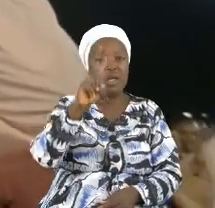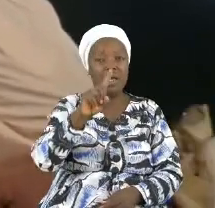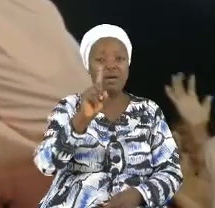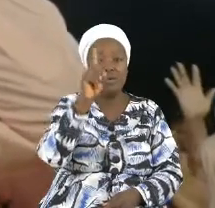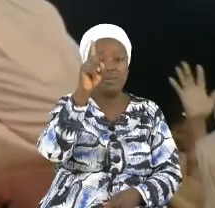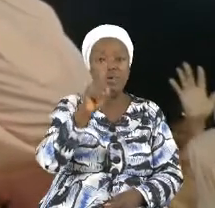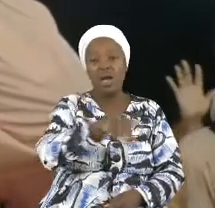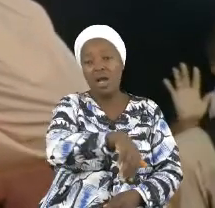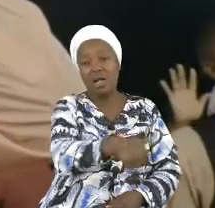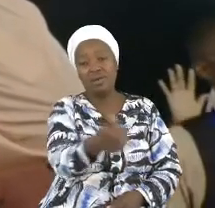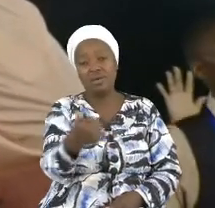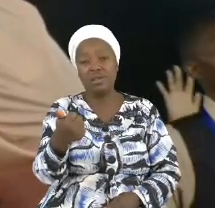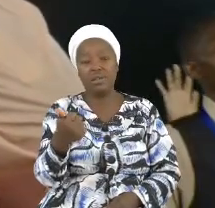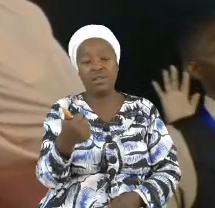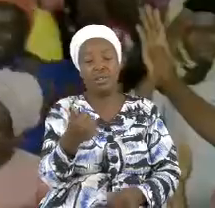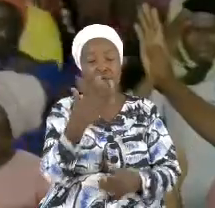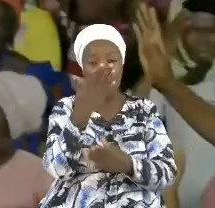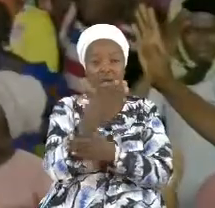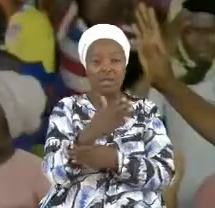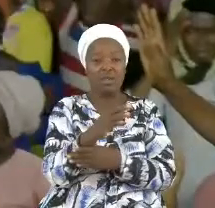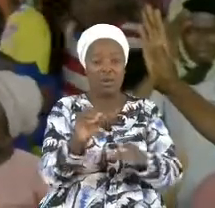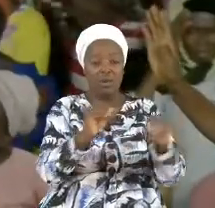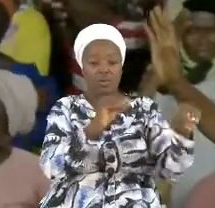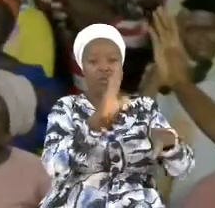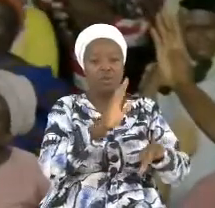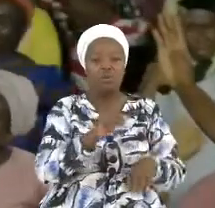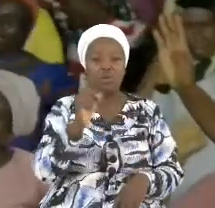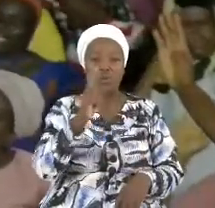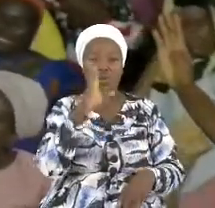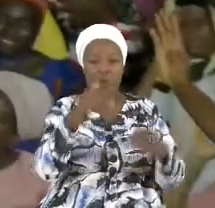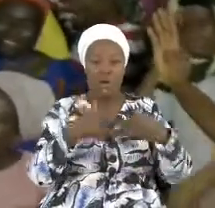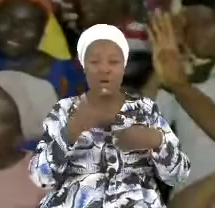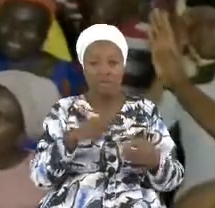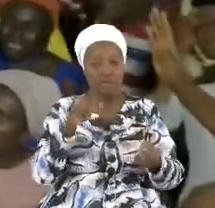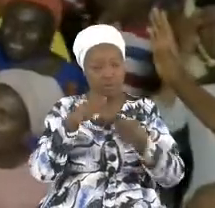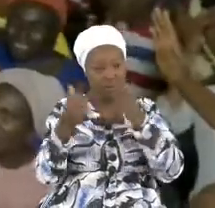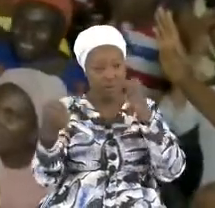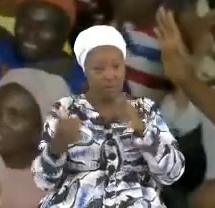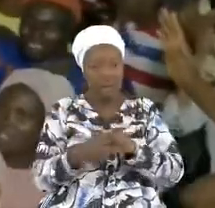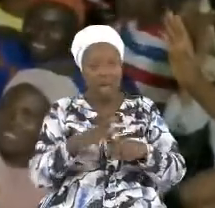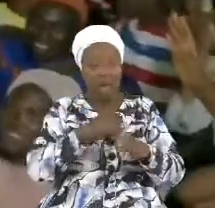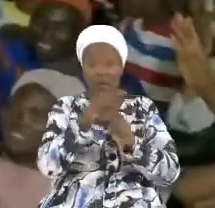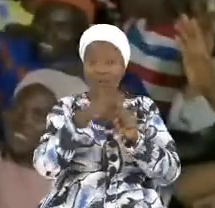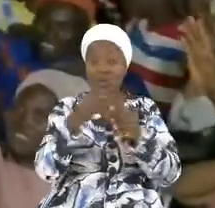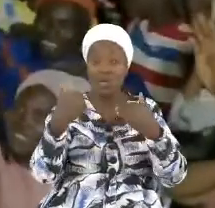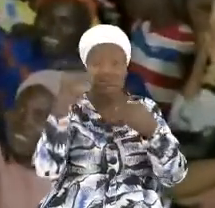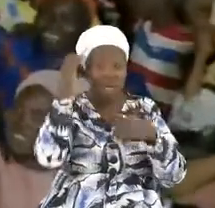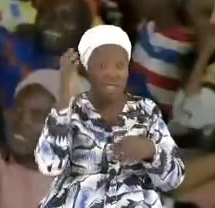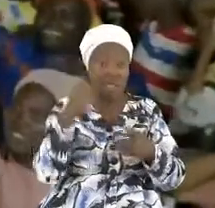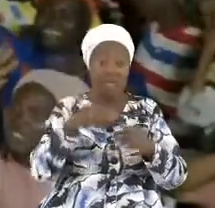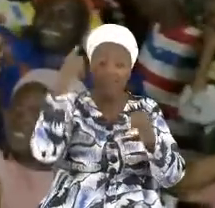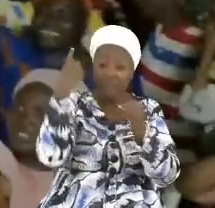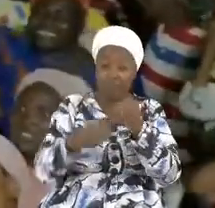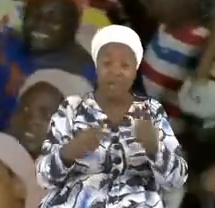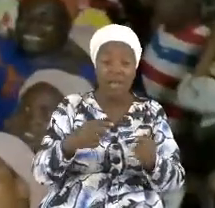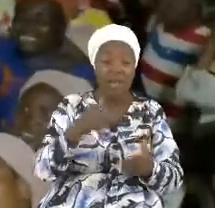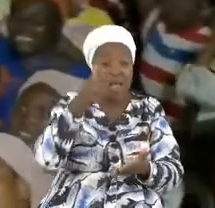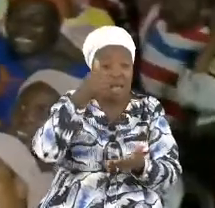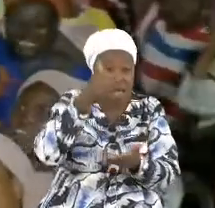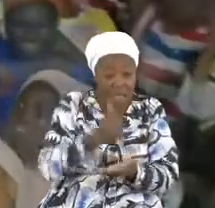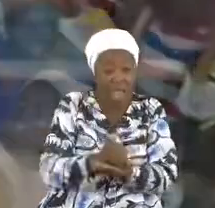where you have the challenge. And when you hear the final Amen. You'll check